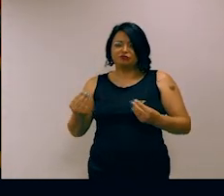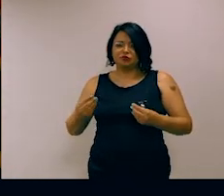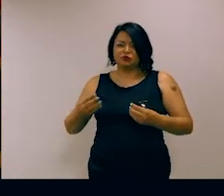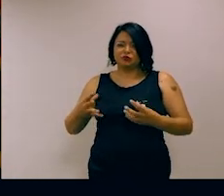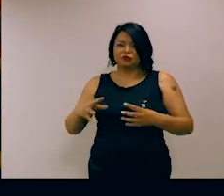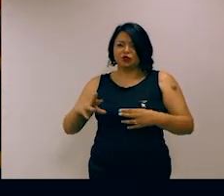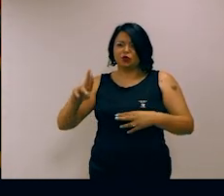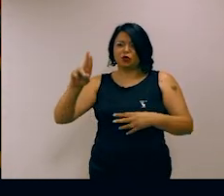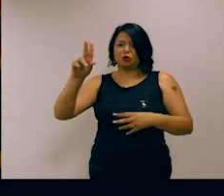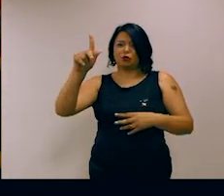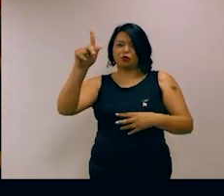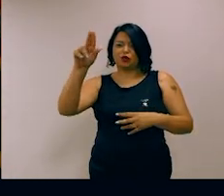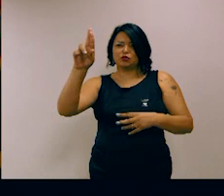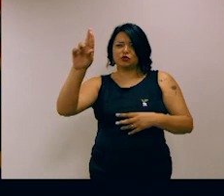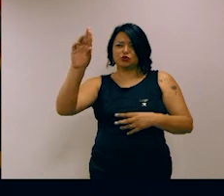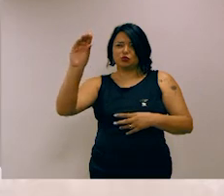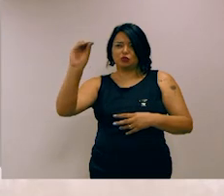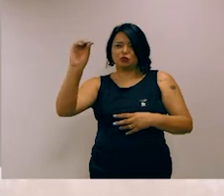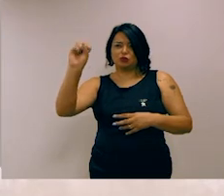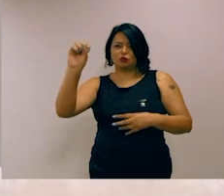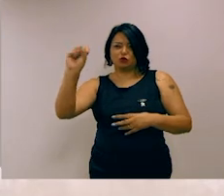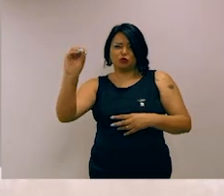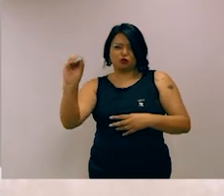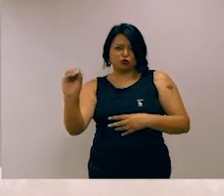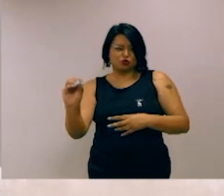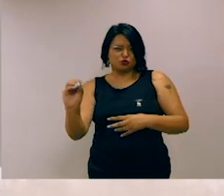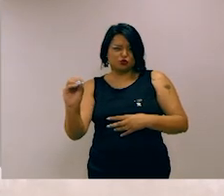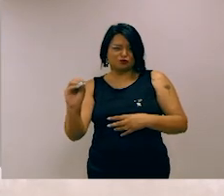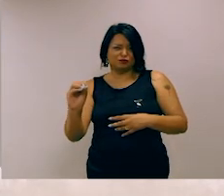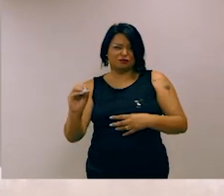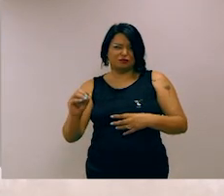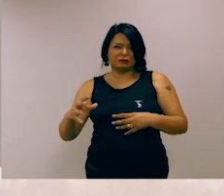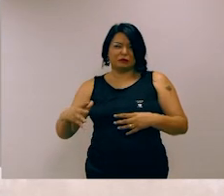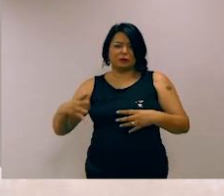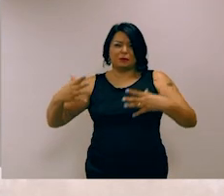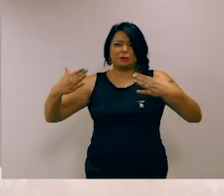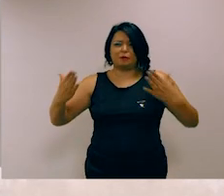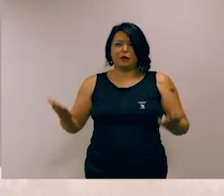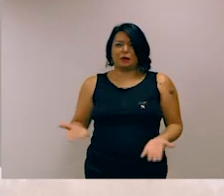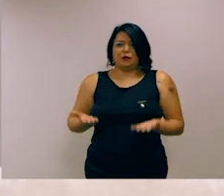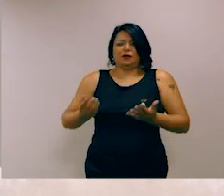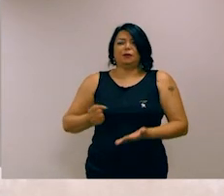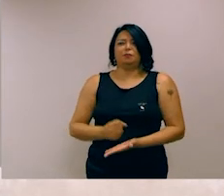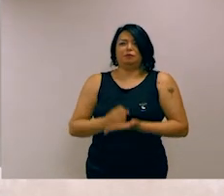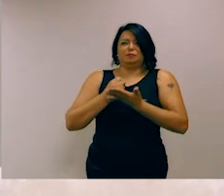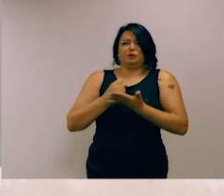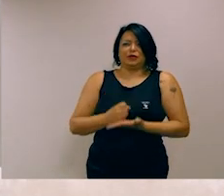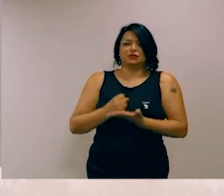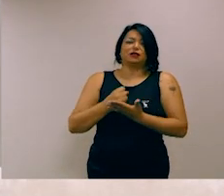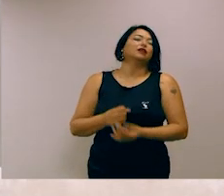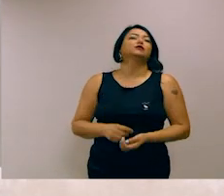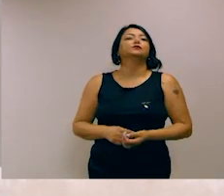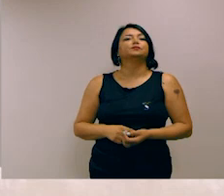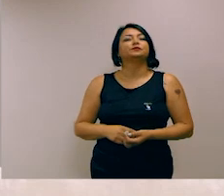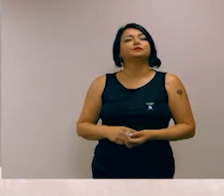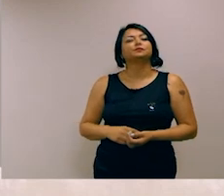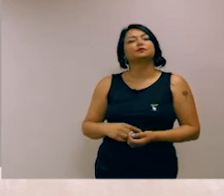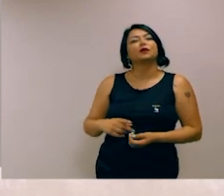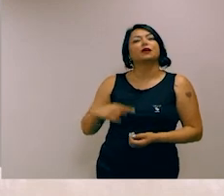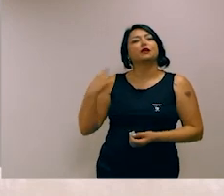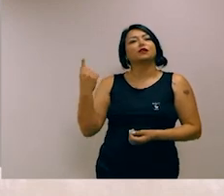needed to assemble these places. We created a control and operation center